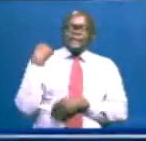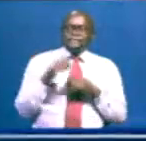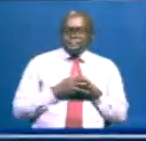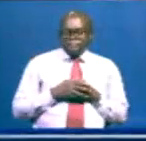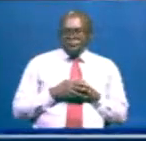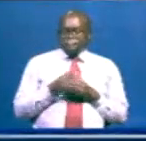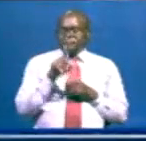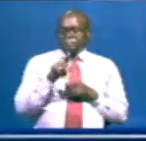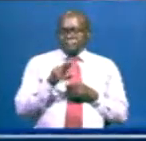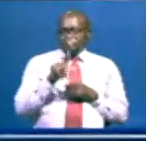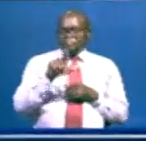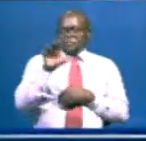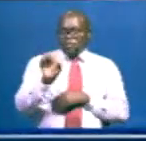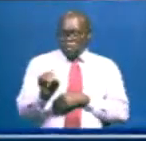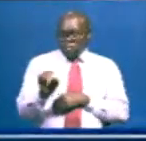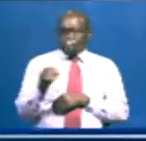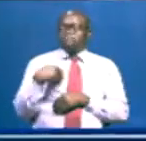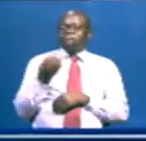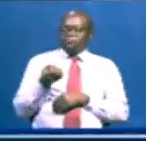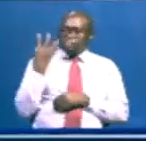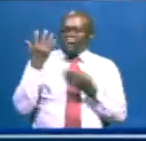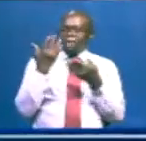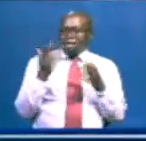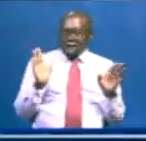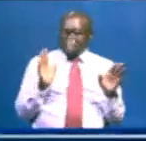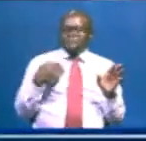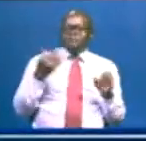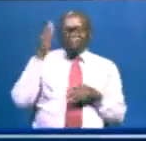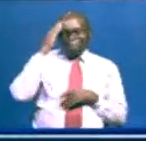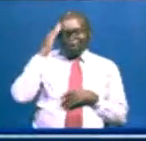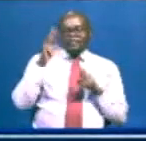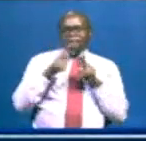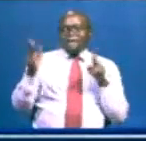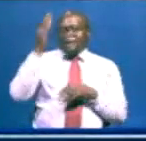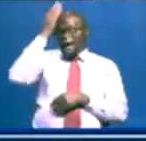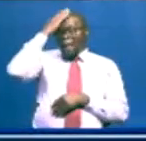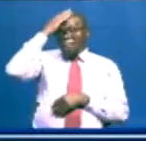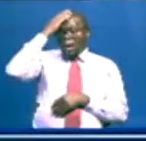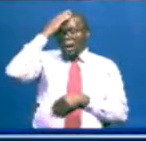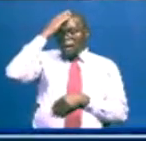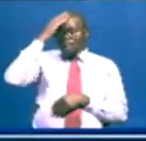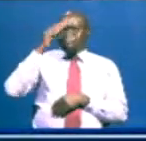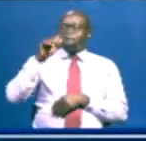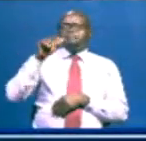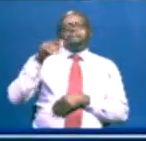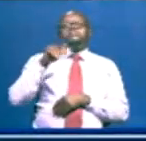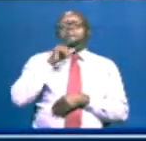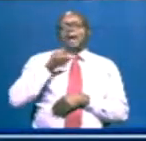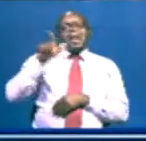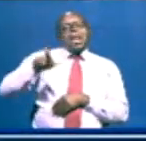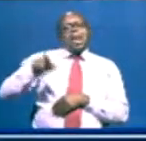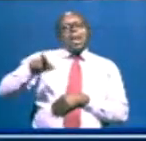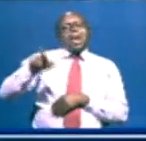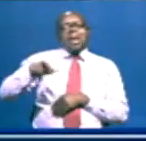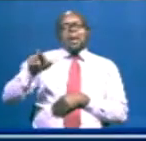Kullow, or Mheshimiwa Kullow, is known to me. He's a very humble, down-to-earth legislature that